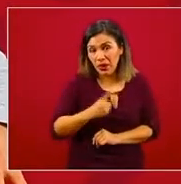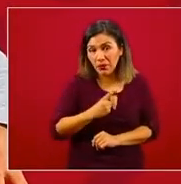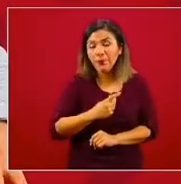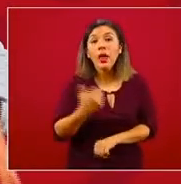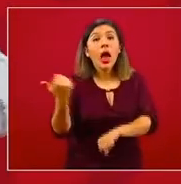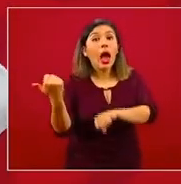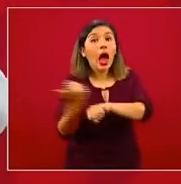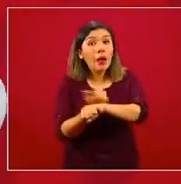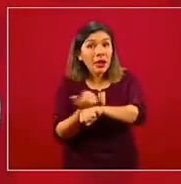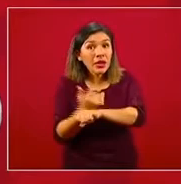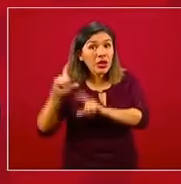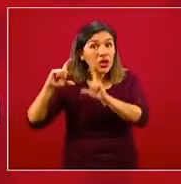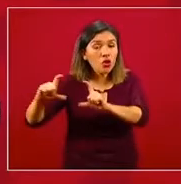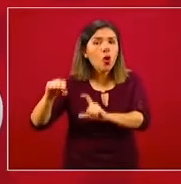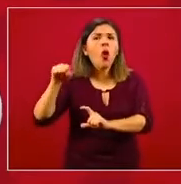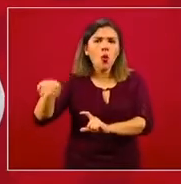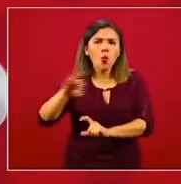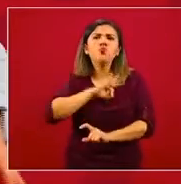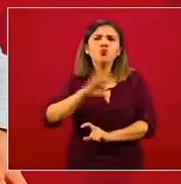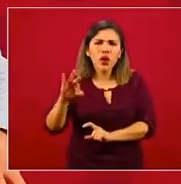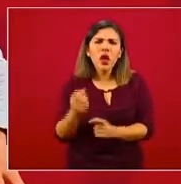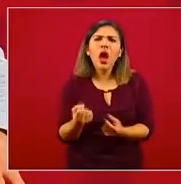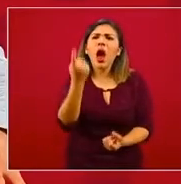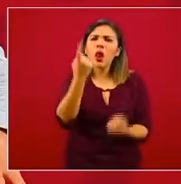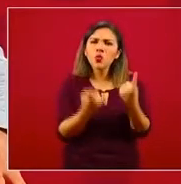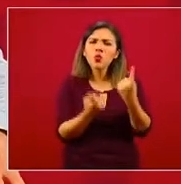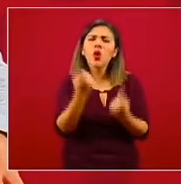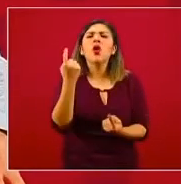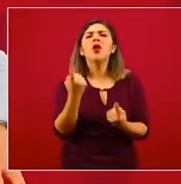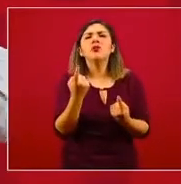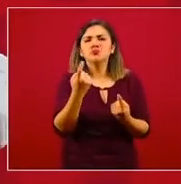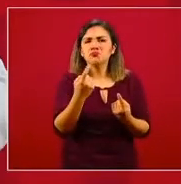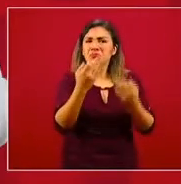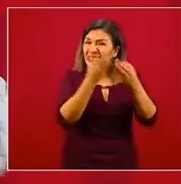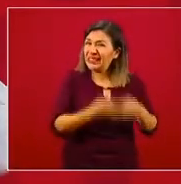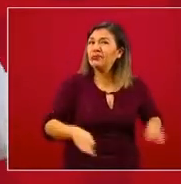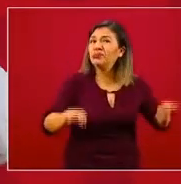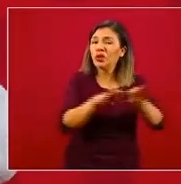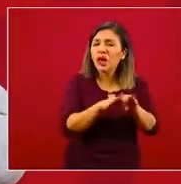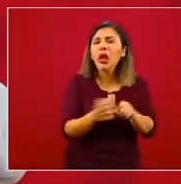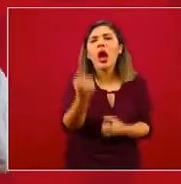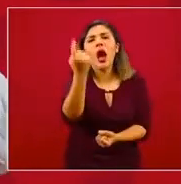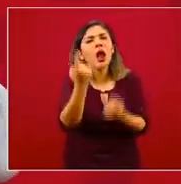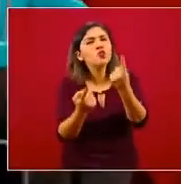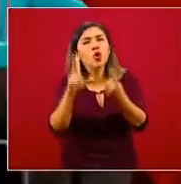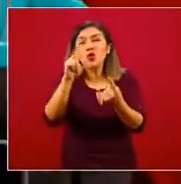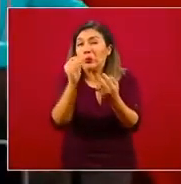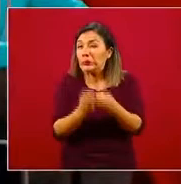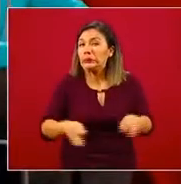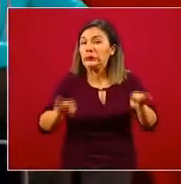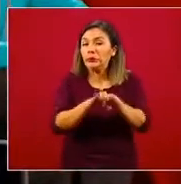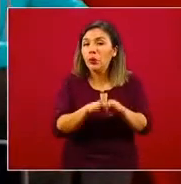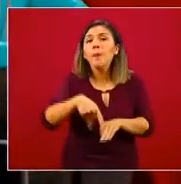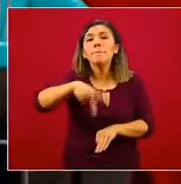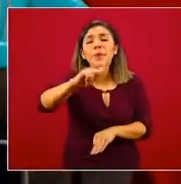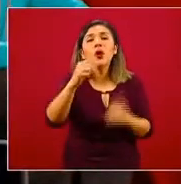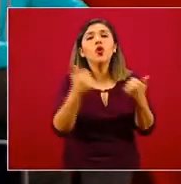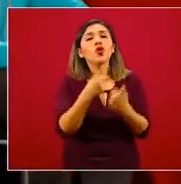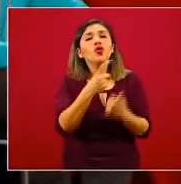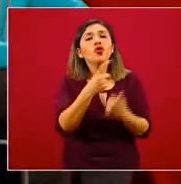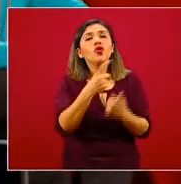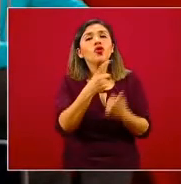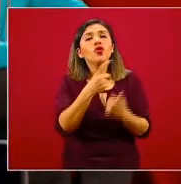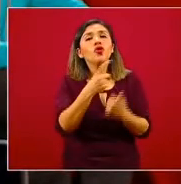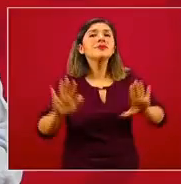up with restrictions. When we are in yellow, we could have a coexistence of essential activities